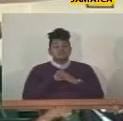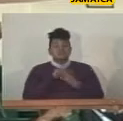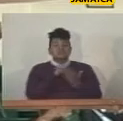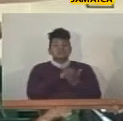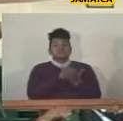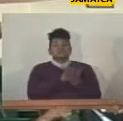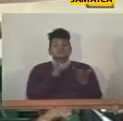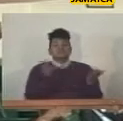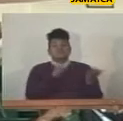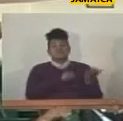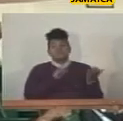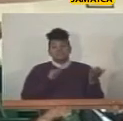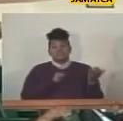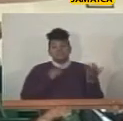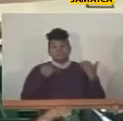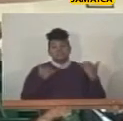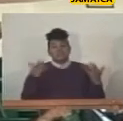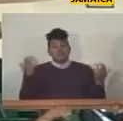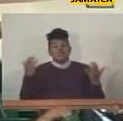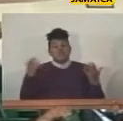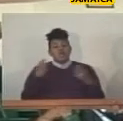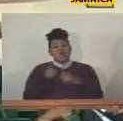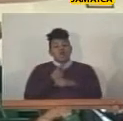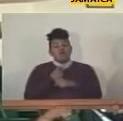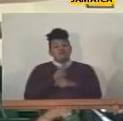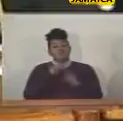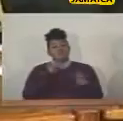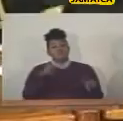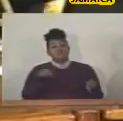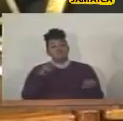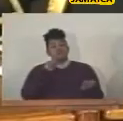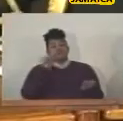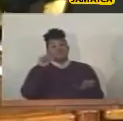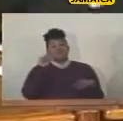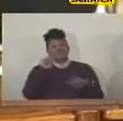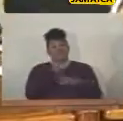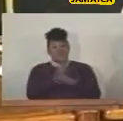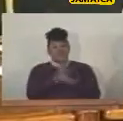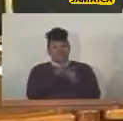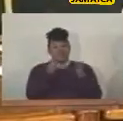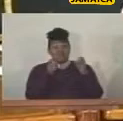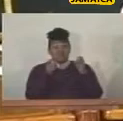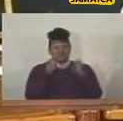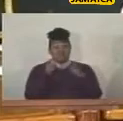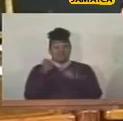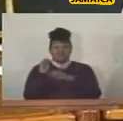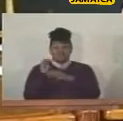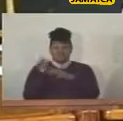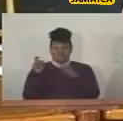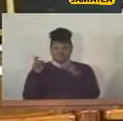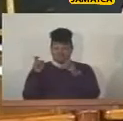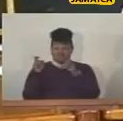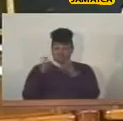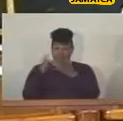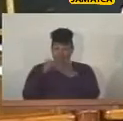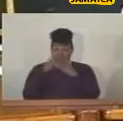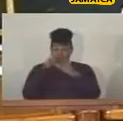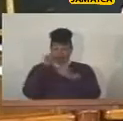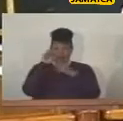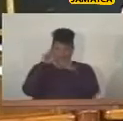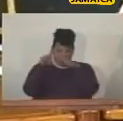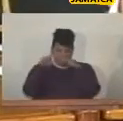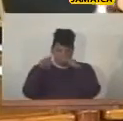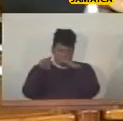Laid on the table of the Senate today are the following: Annual Report of the Land Administration and Management Program, LAMP Fund, for the year